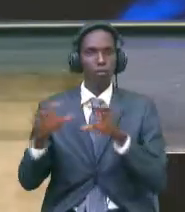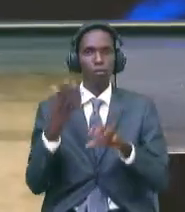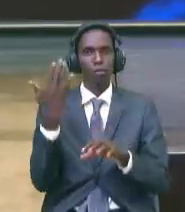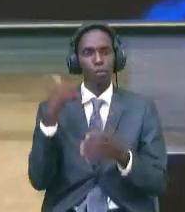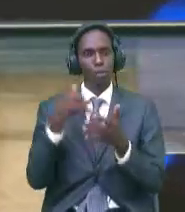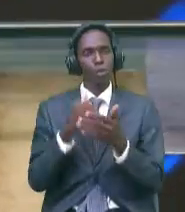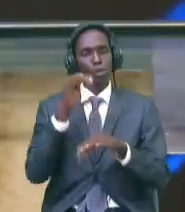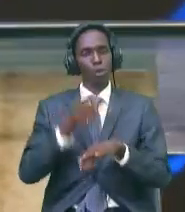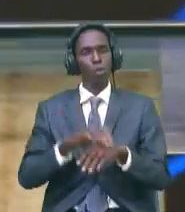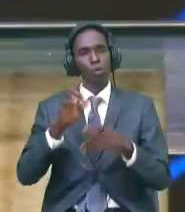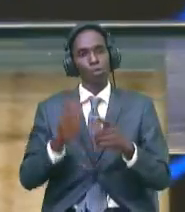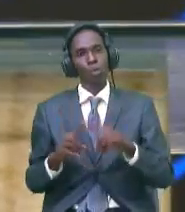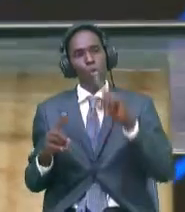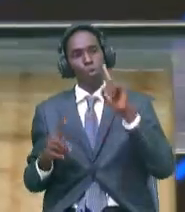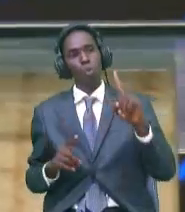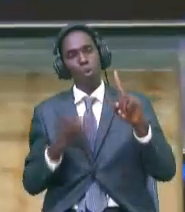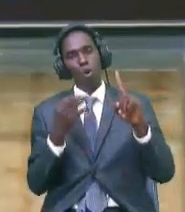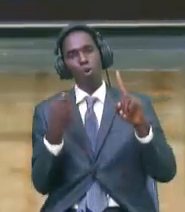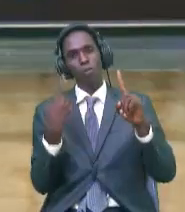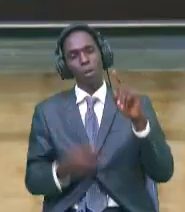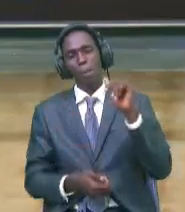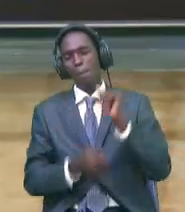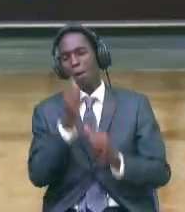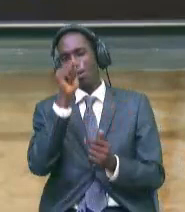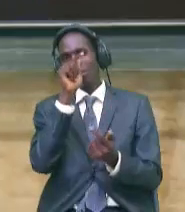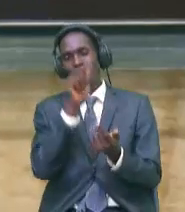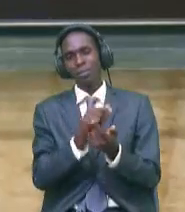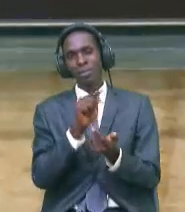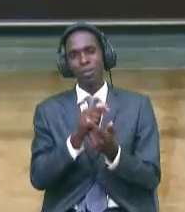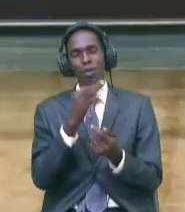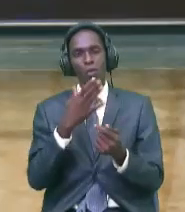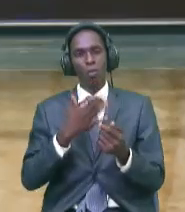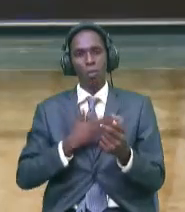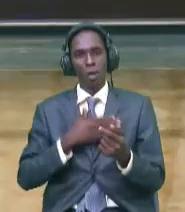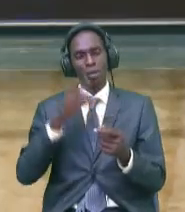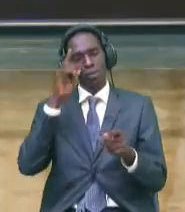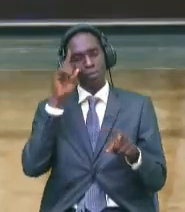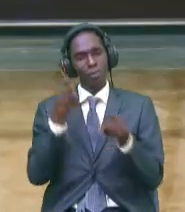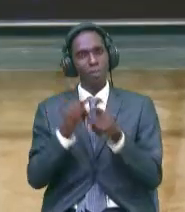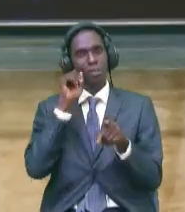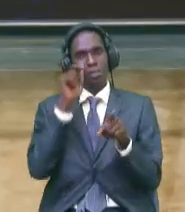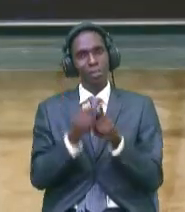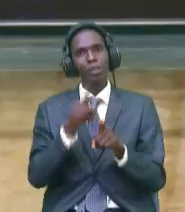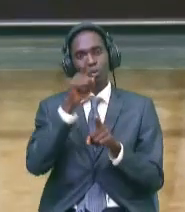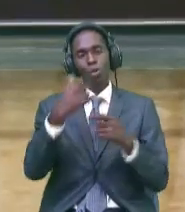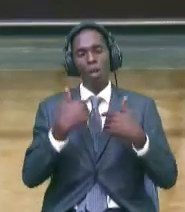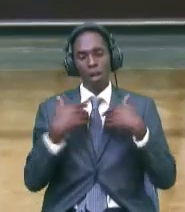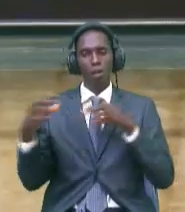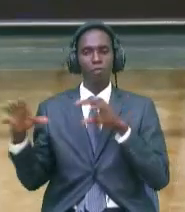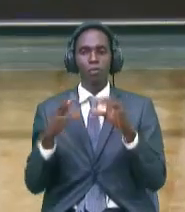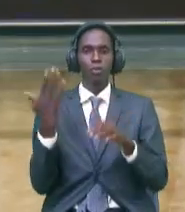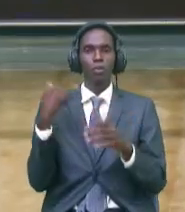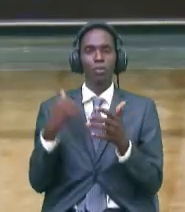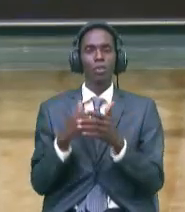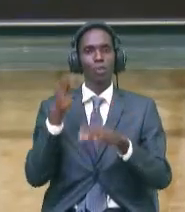unto one of the least of these my brethren, ye have done it unto me. Ye